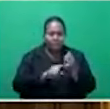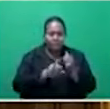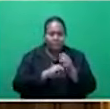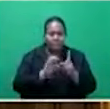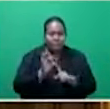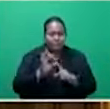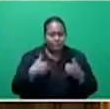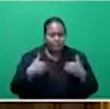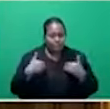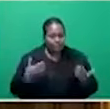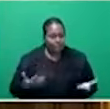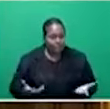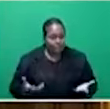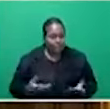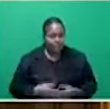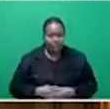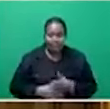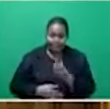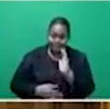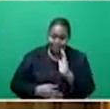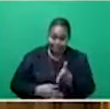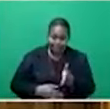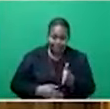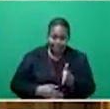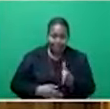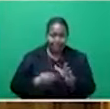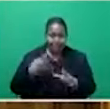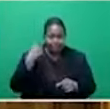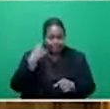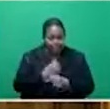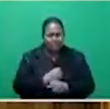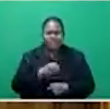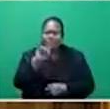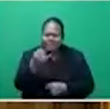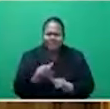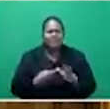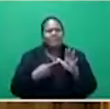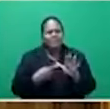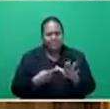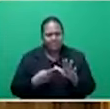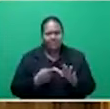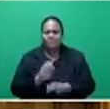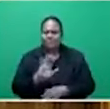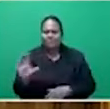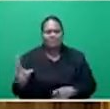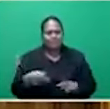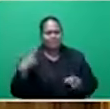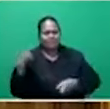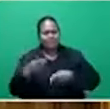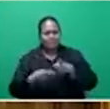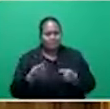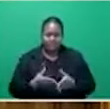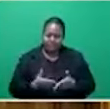And all that he's doing is answering to some of those. Now,